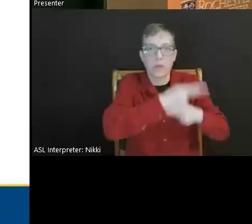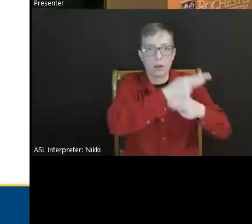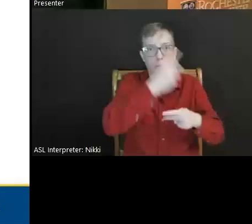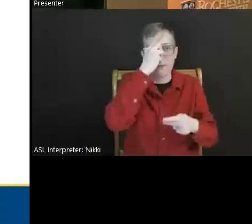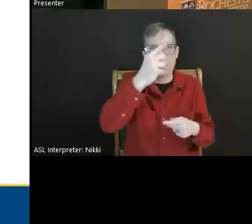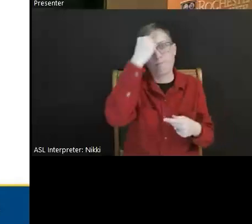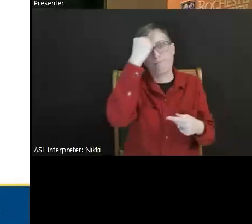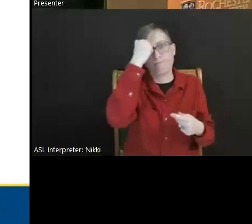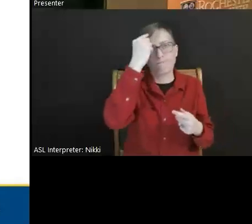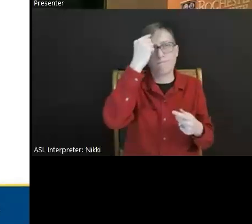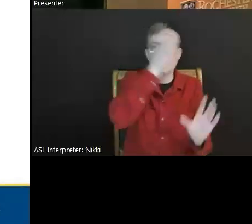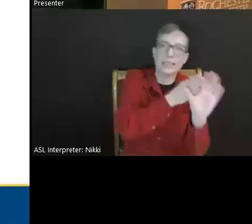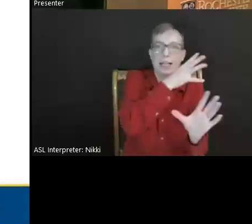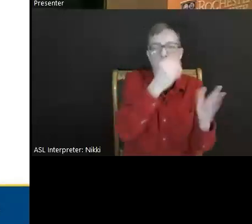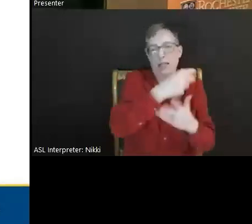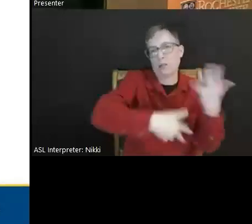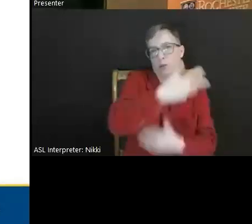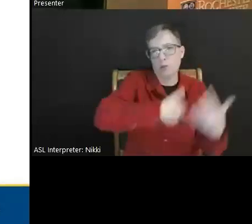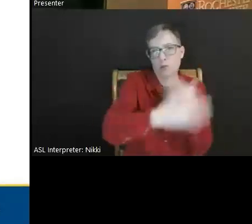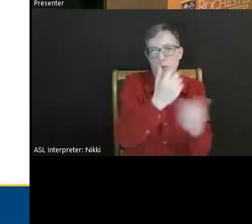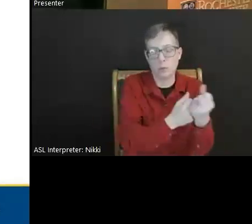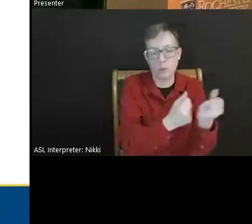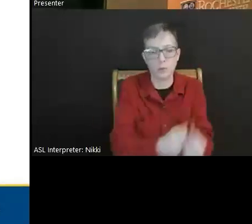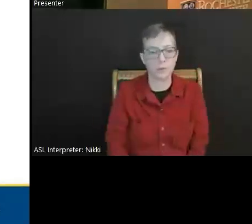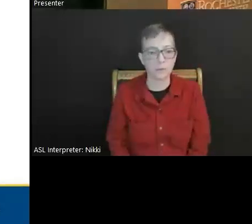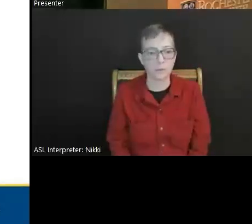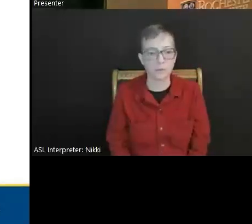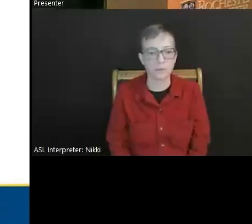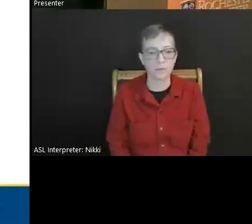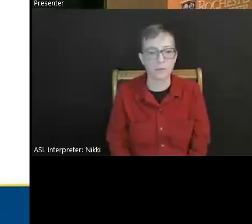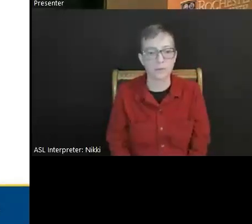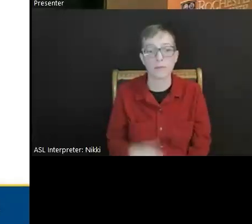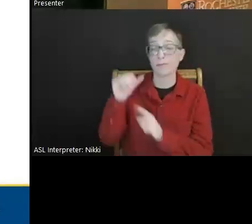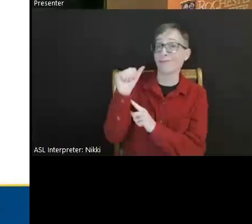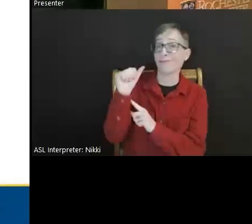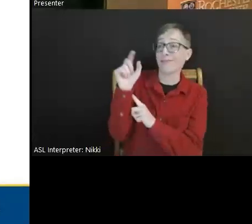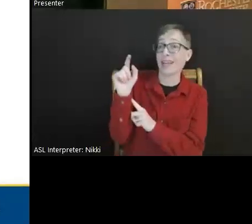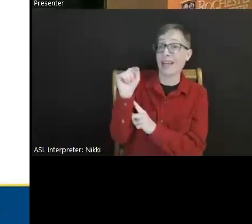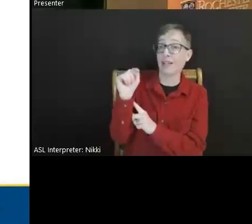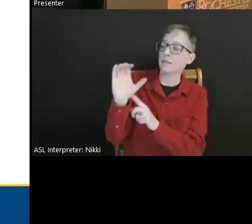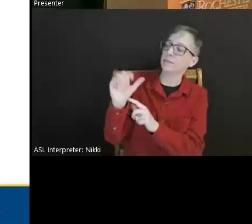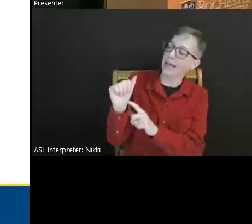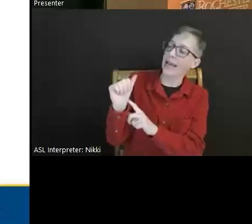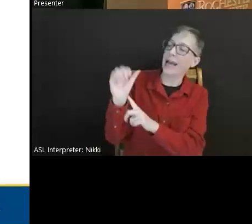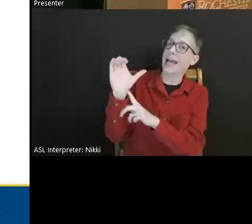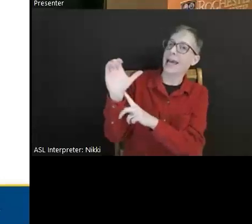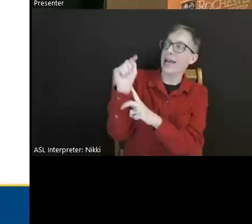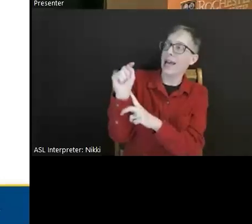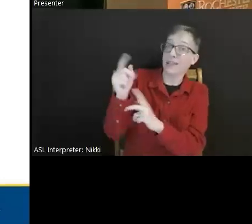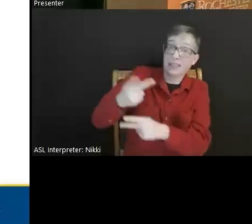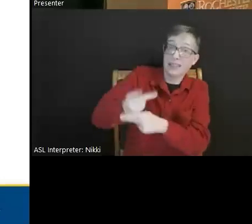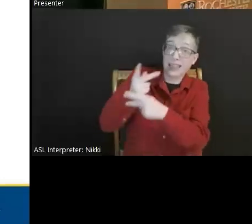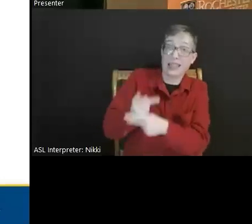There's also a persistent and growing need for ACT level of care in the community. The number of ACT slots in Monroe County have